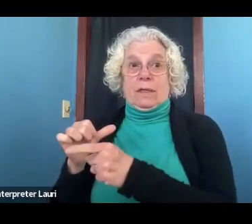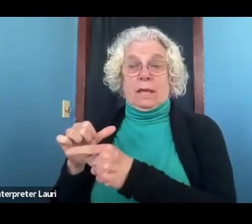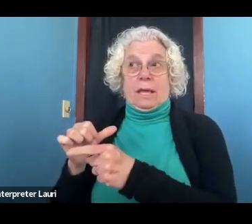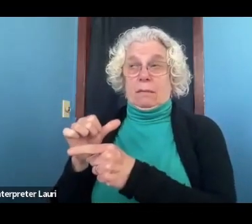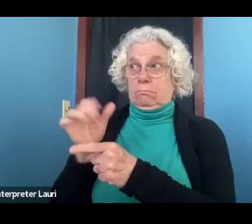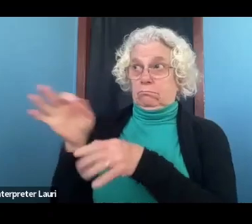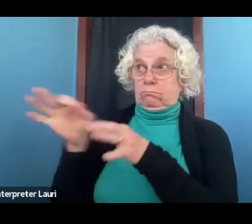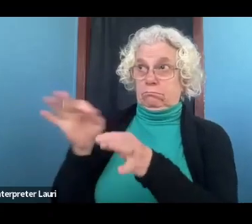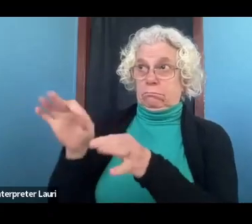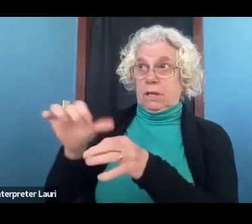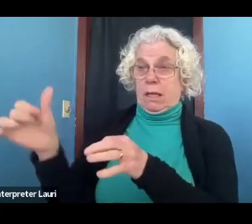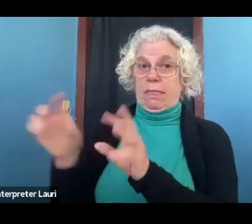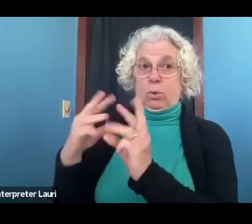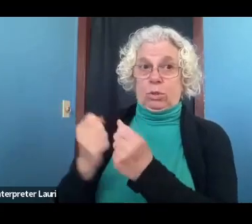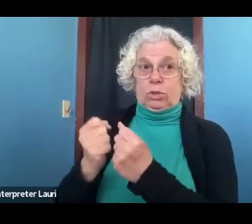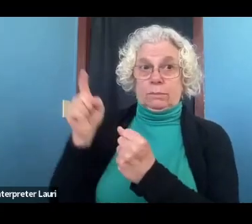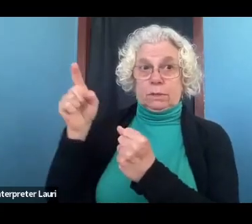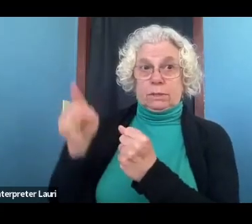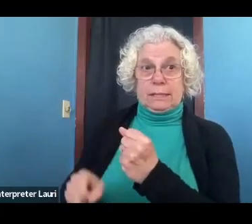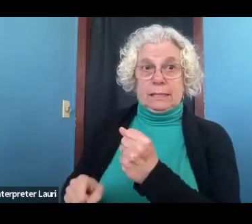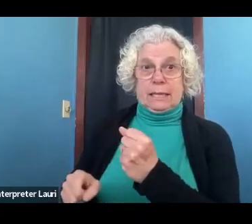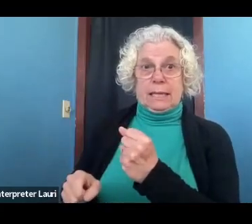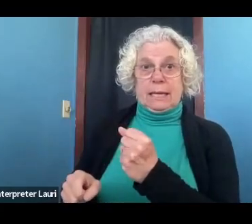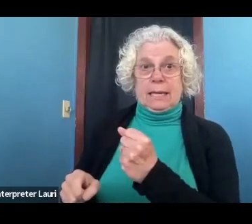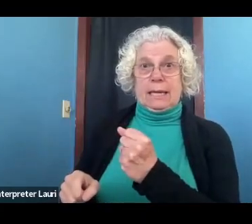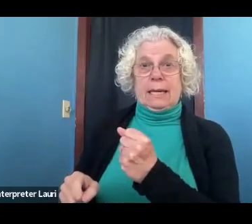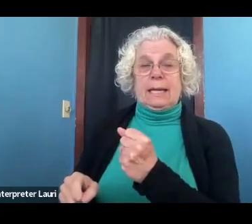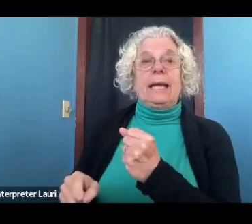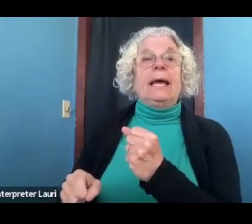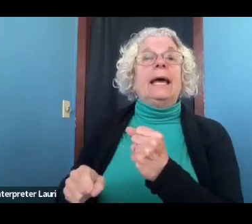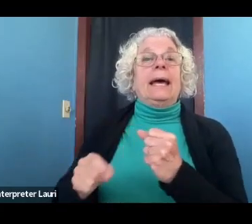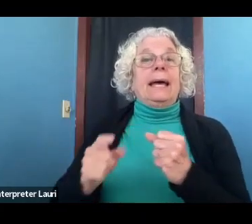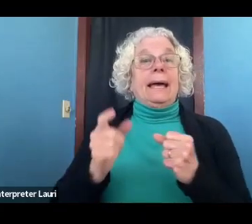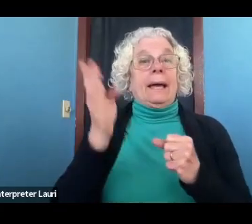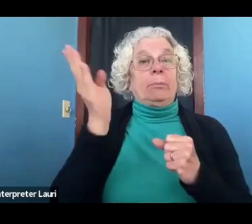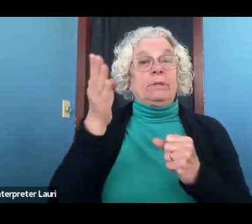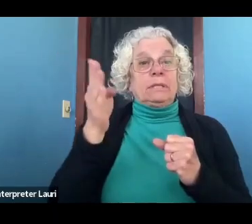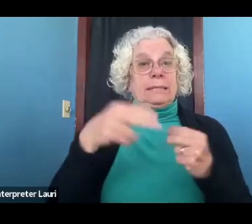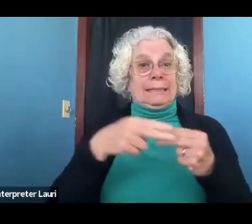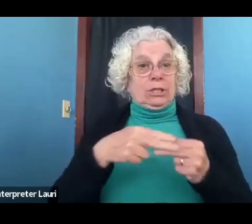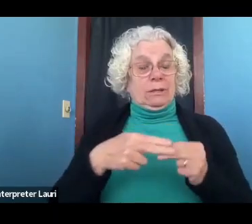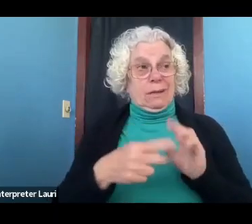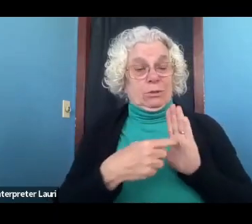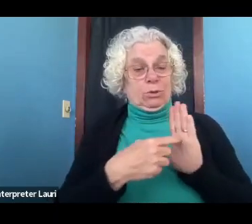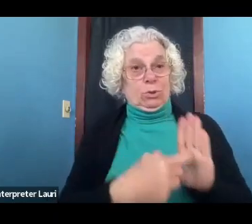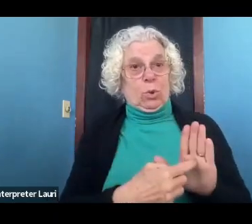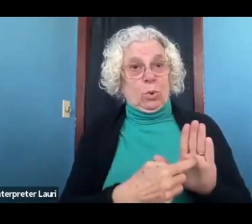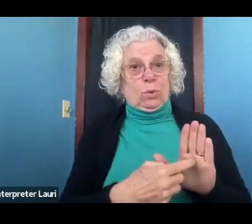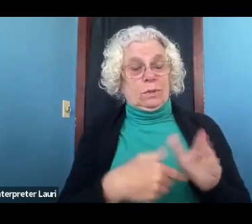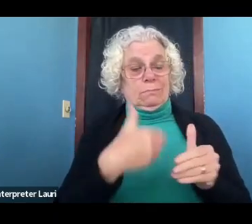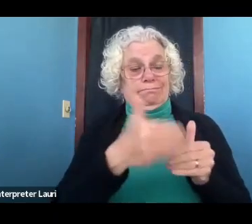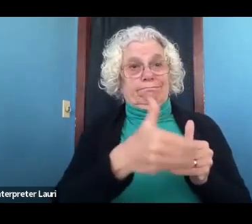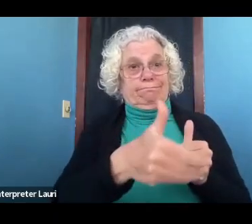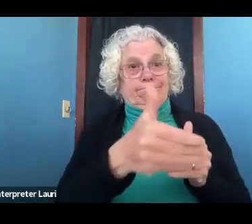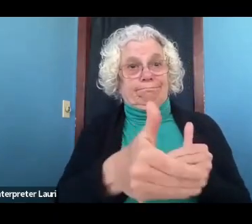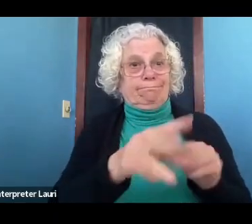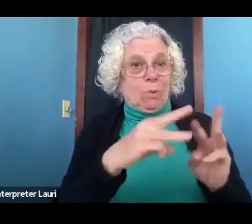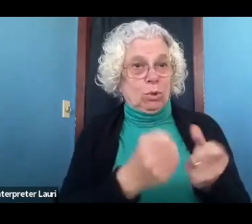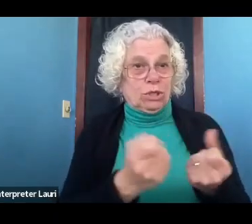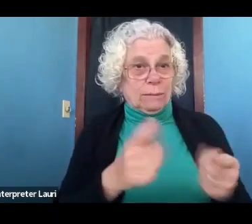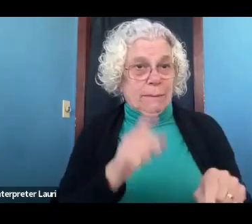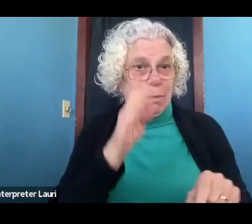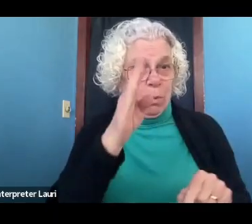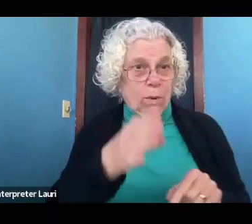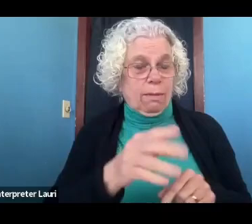other upcoming sessions. I have a slide at the end of our presentation today that will talk about what's coming up next. And then you can